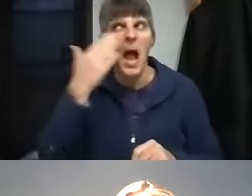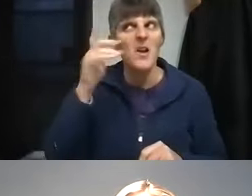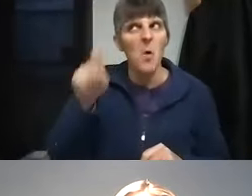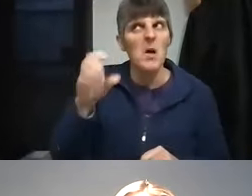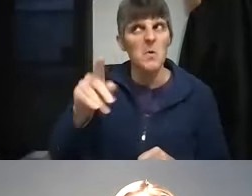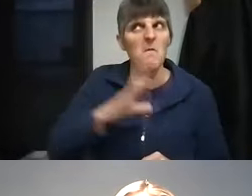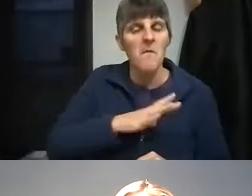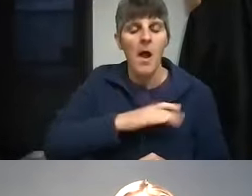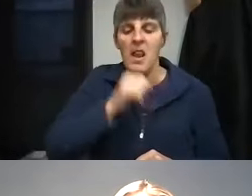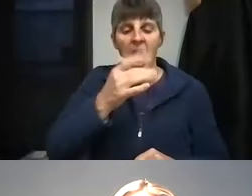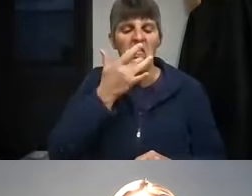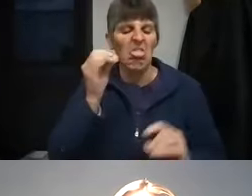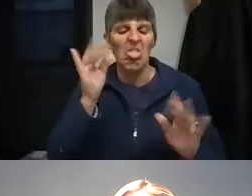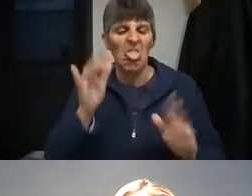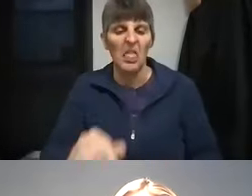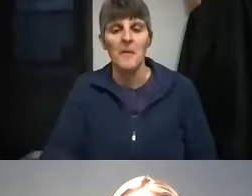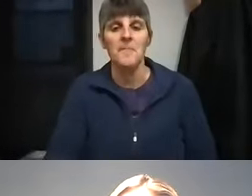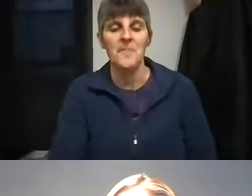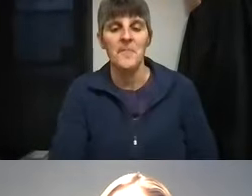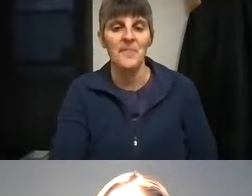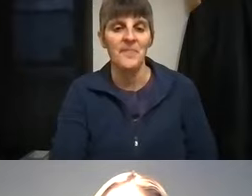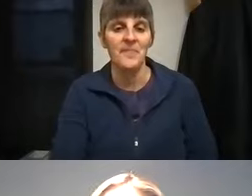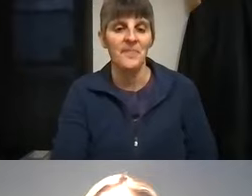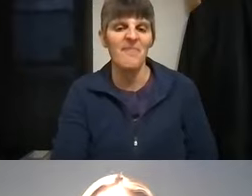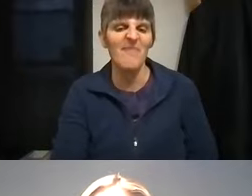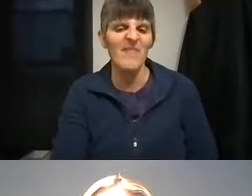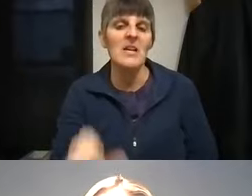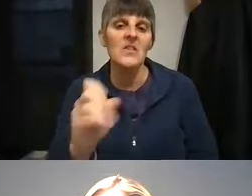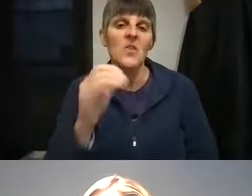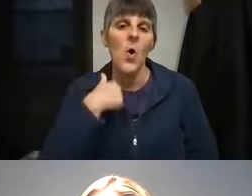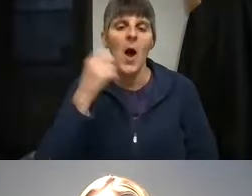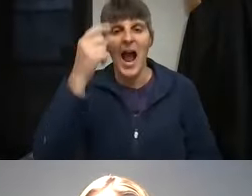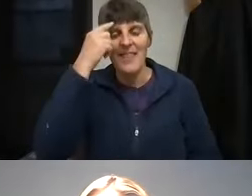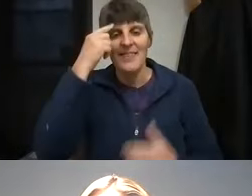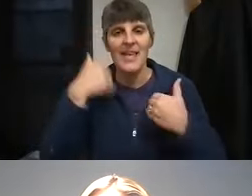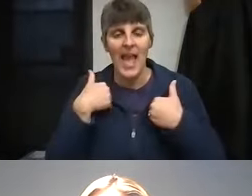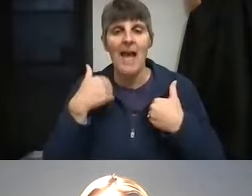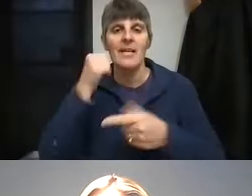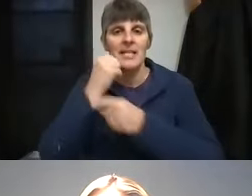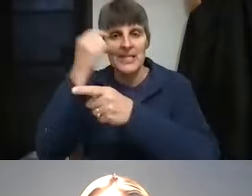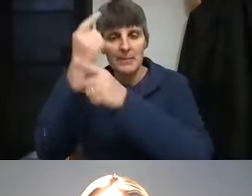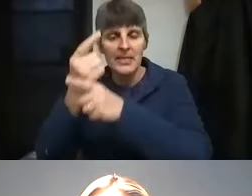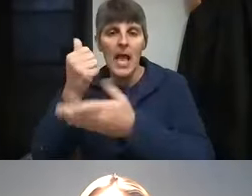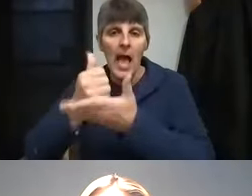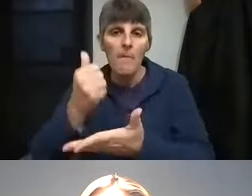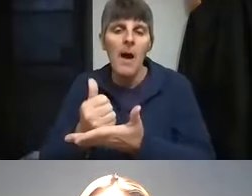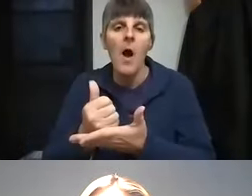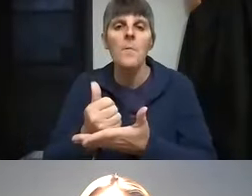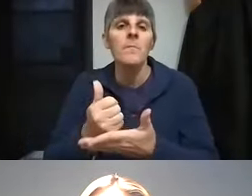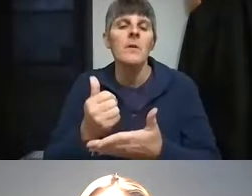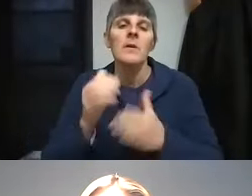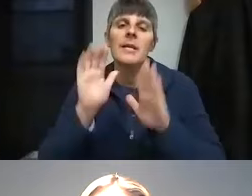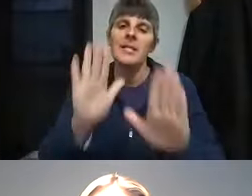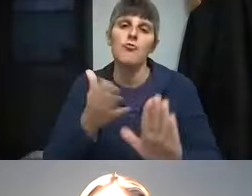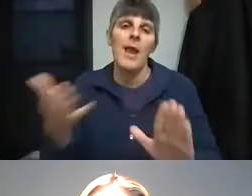be good and not nasty. So yeah, I think having the siblings help out, it's a great